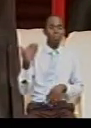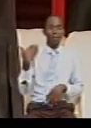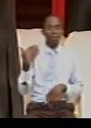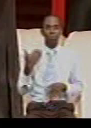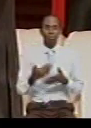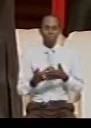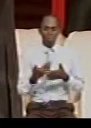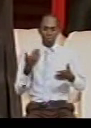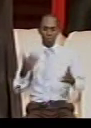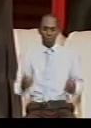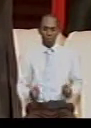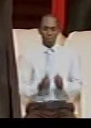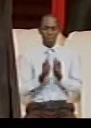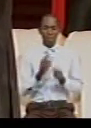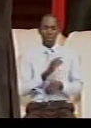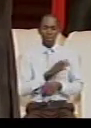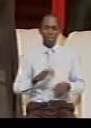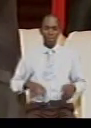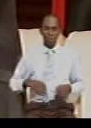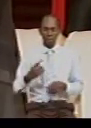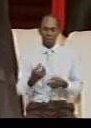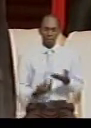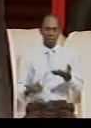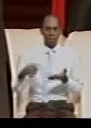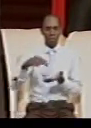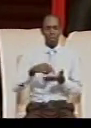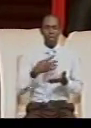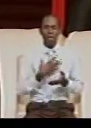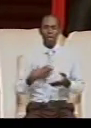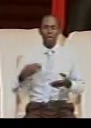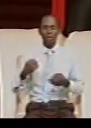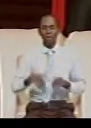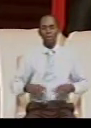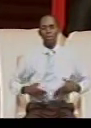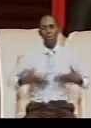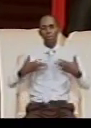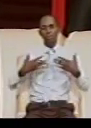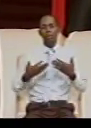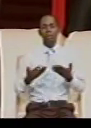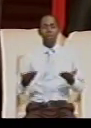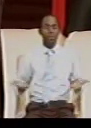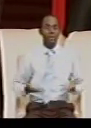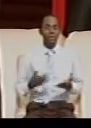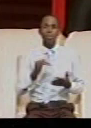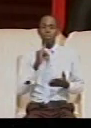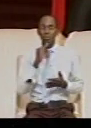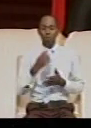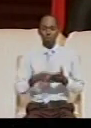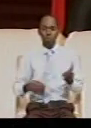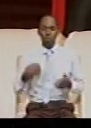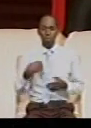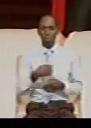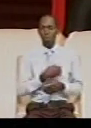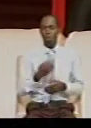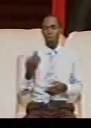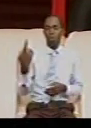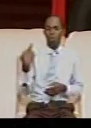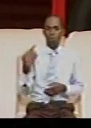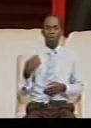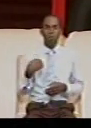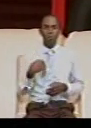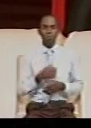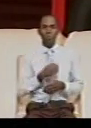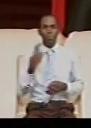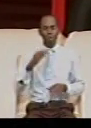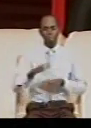meeting Christ, the resurrection and the life, here is what we were. We were walking in the course, according to the